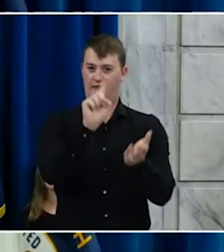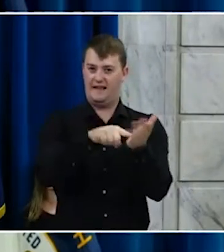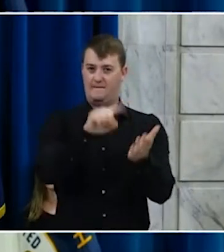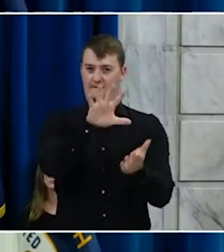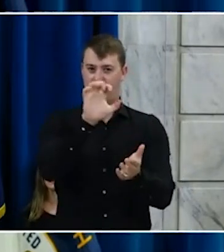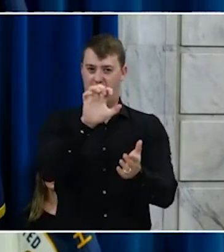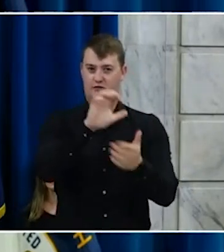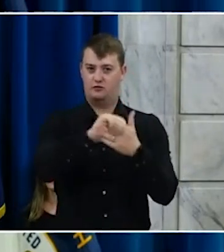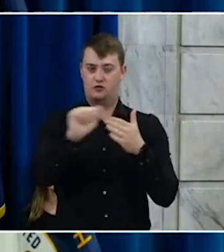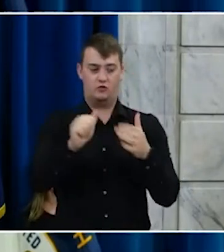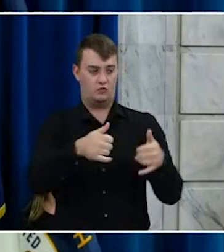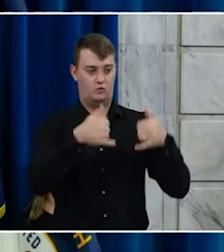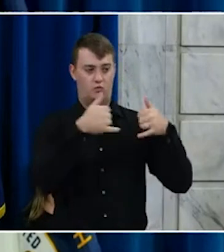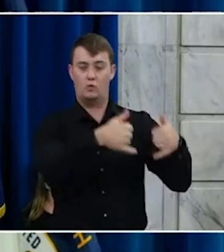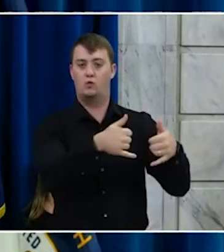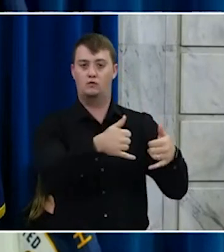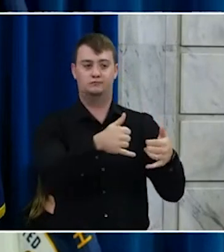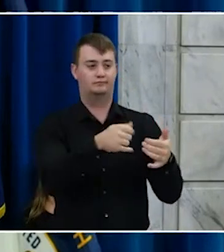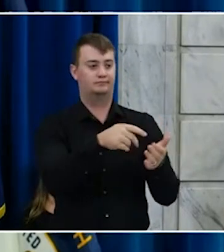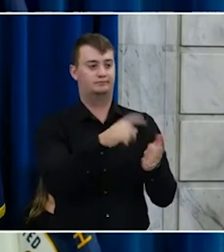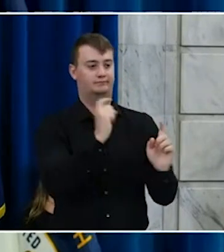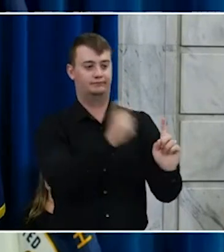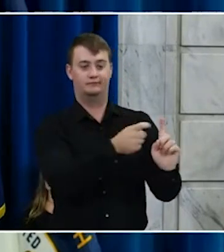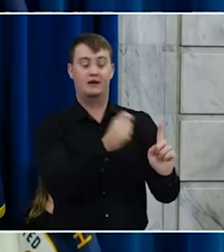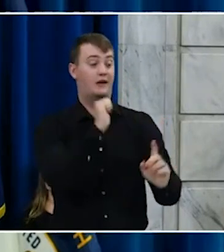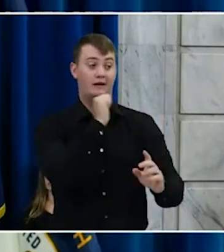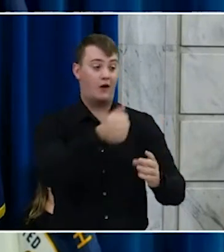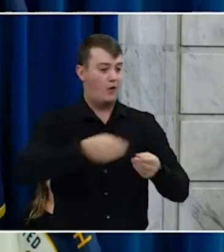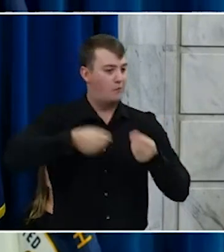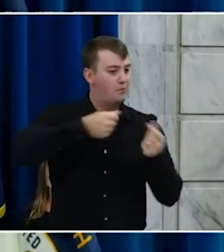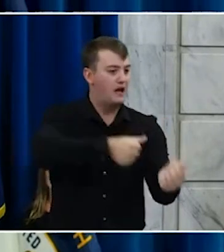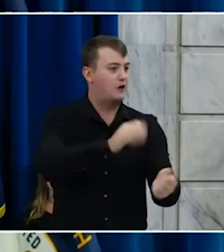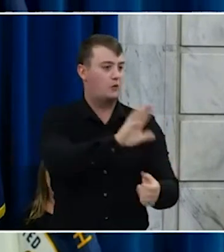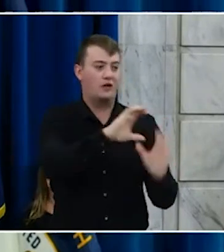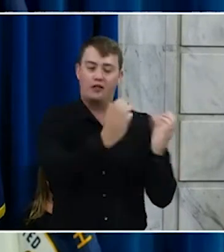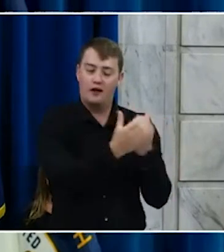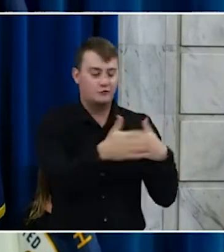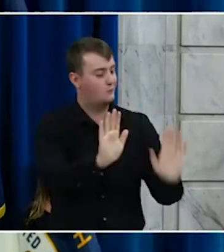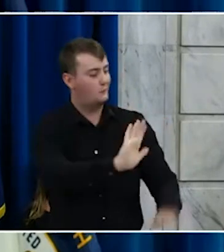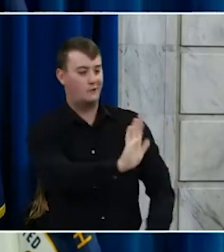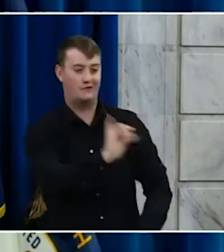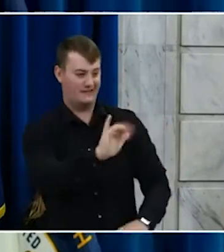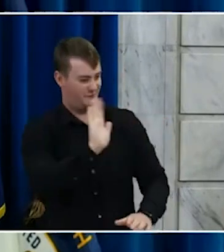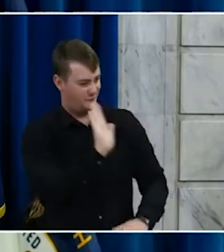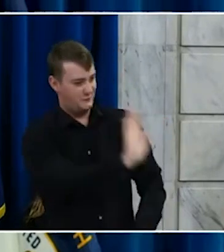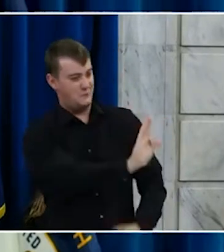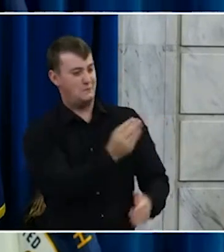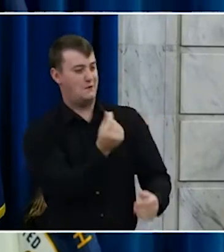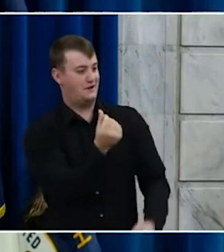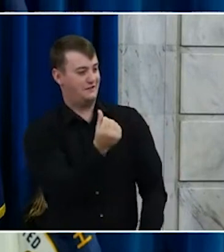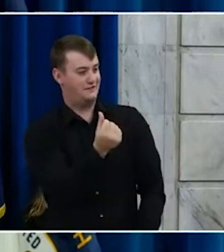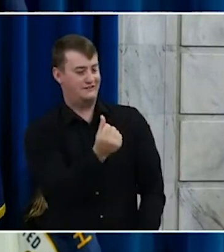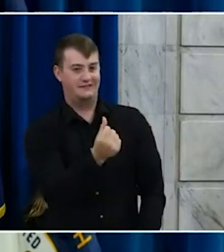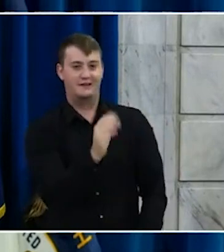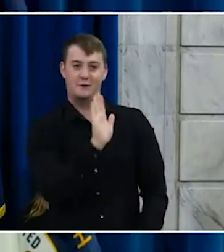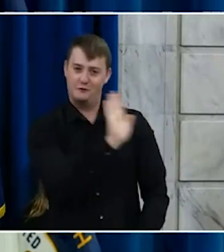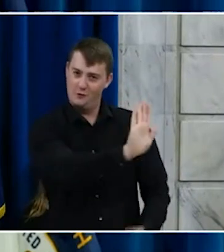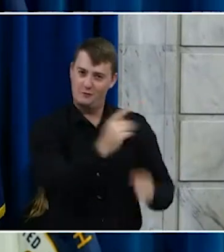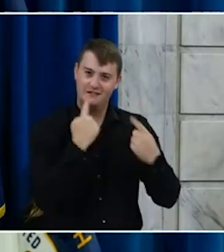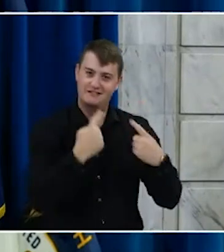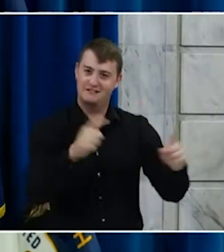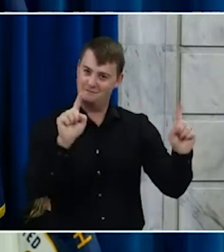$1,500 reward, and that's awesome. Don't spend it on your classrooms. This is yours. It's your